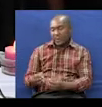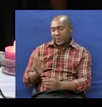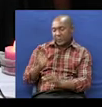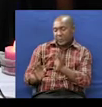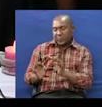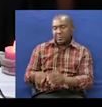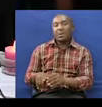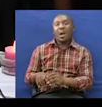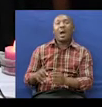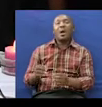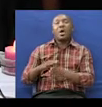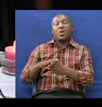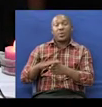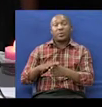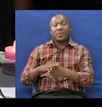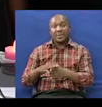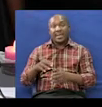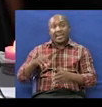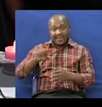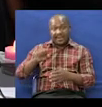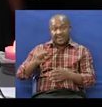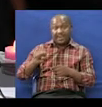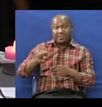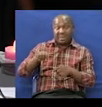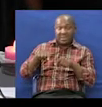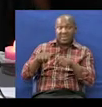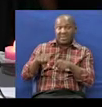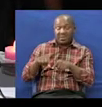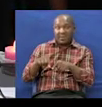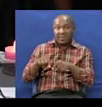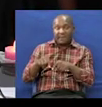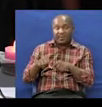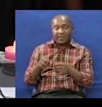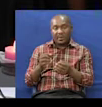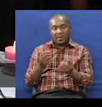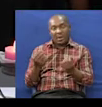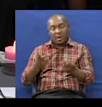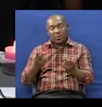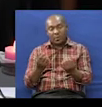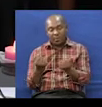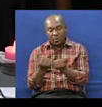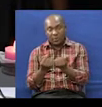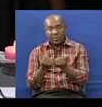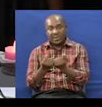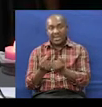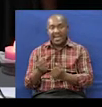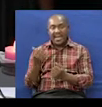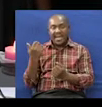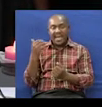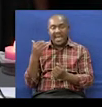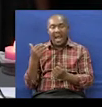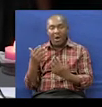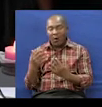fuel. Also, spirit produce yellow flame, and it is